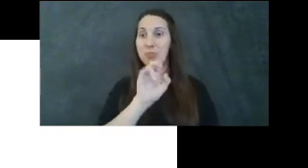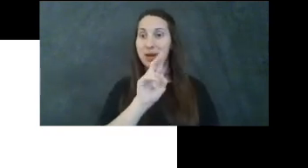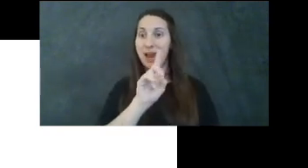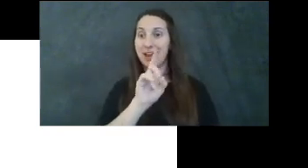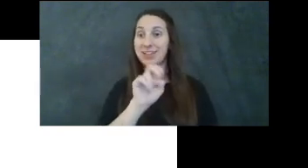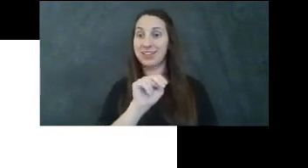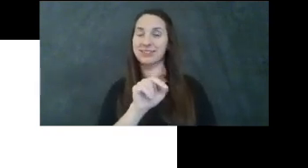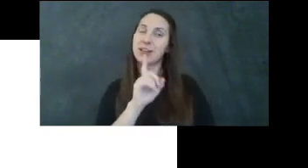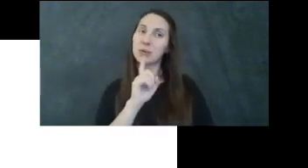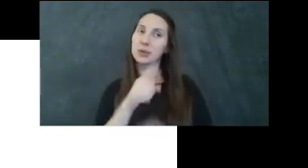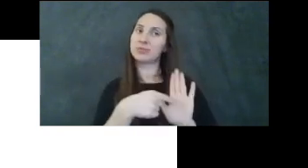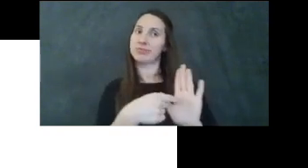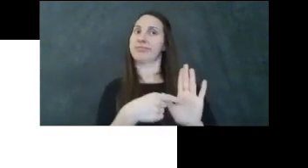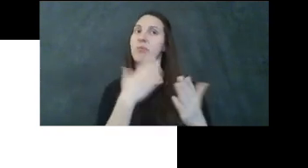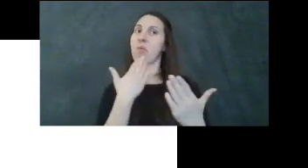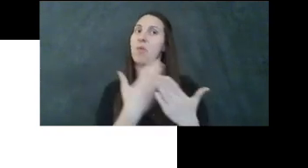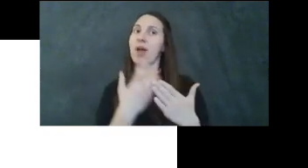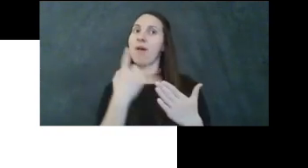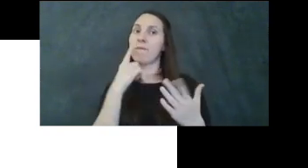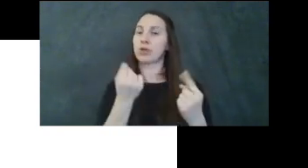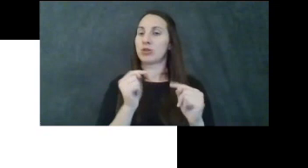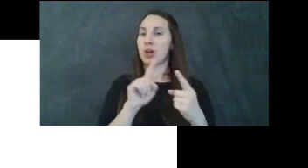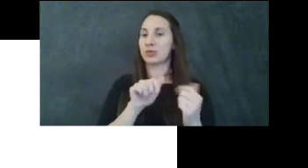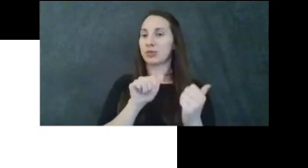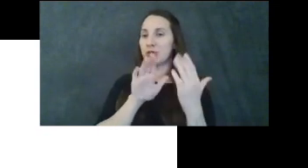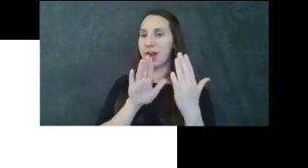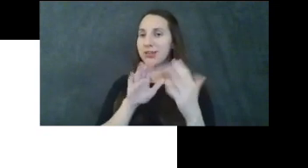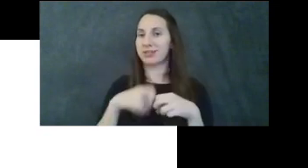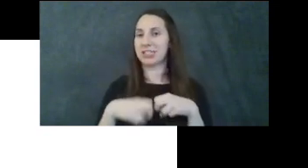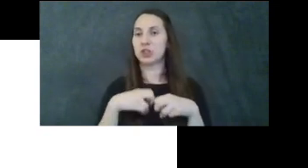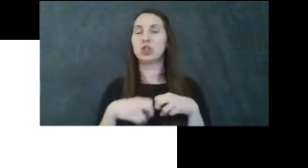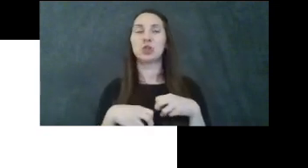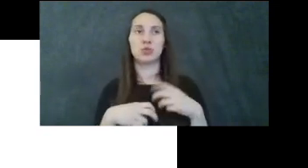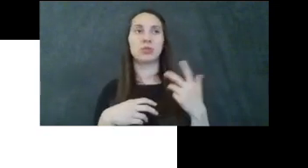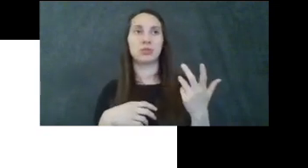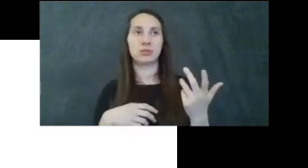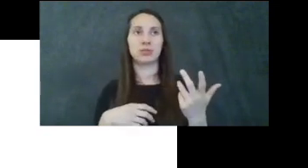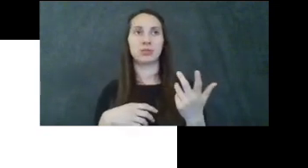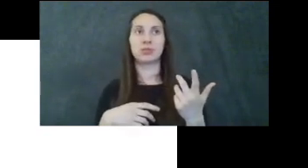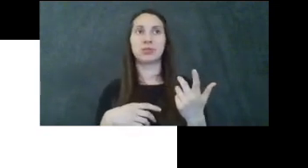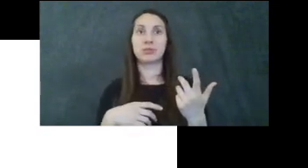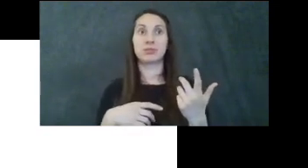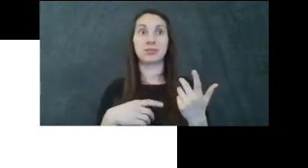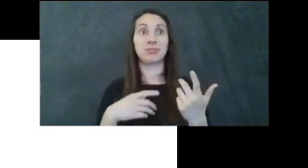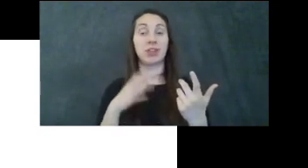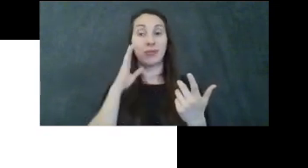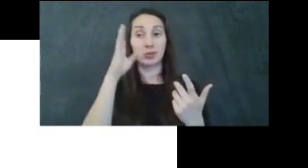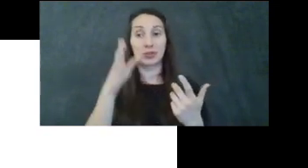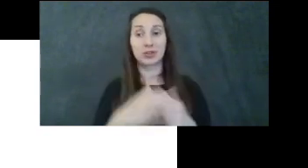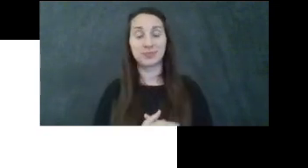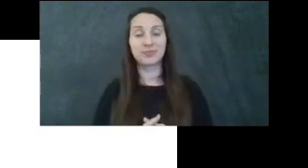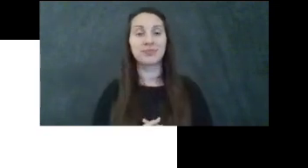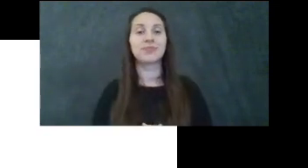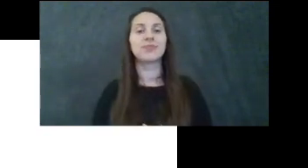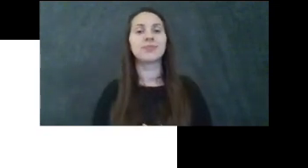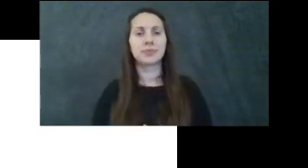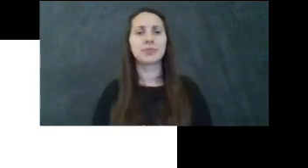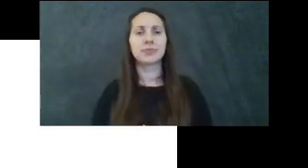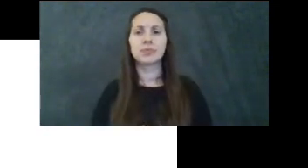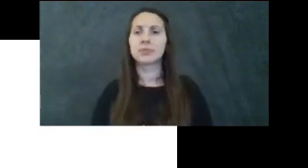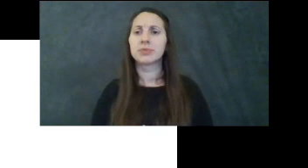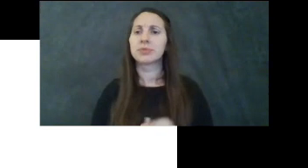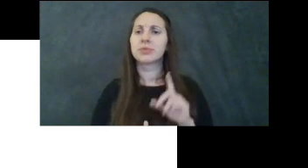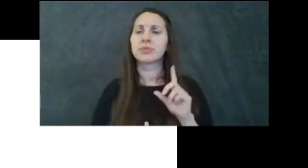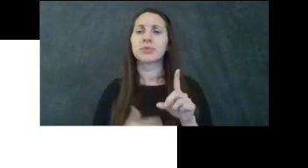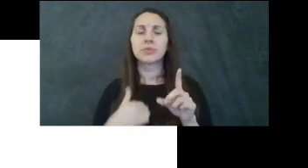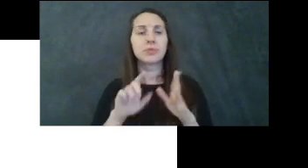well for trying to address these issues in the period ahead. I'm going to